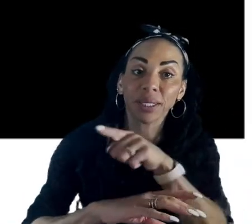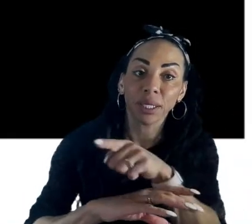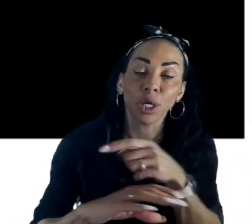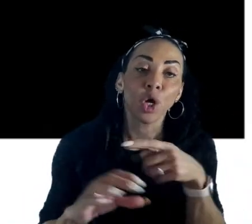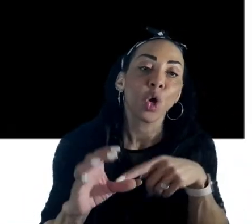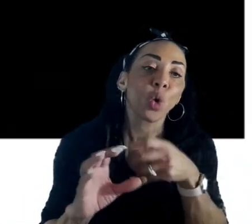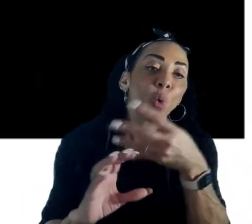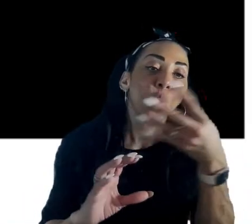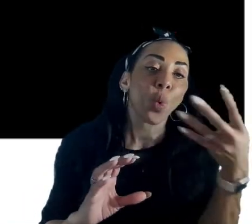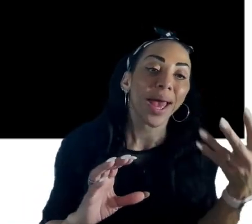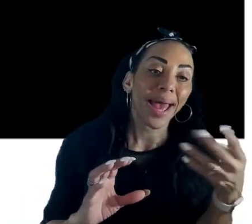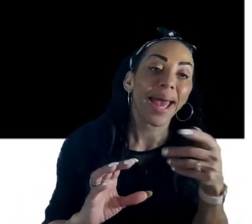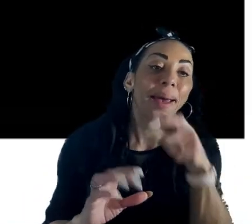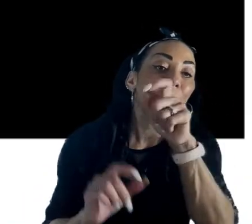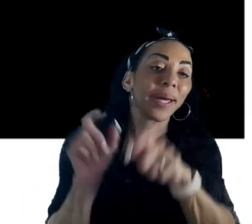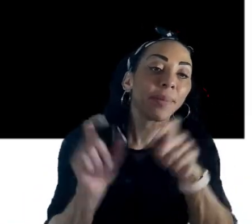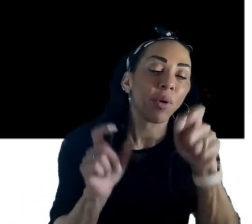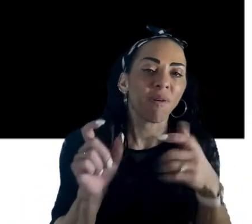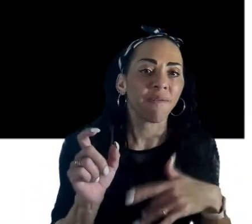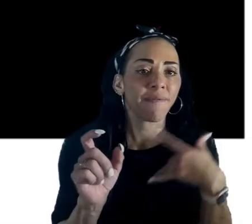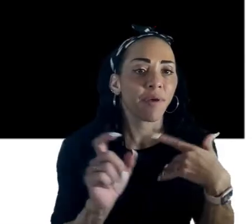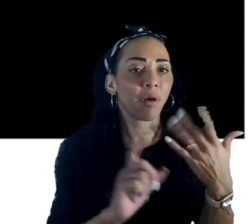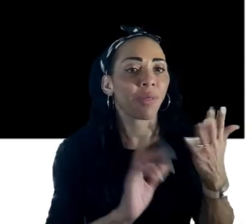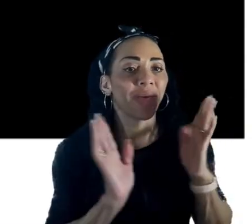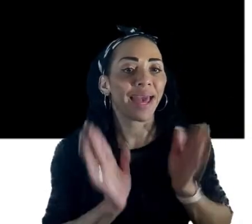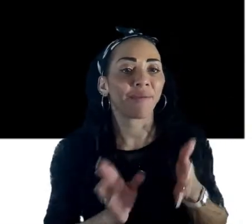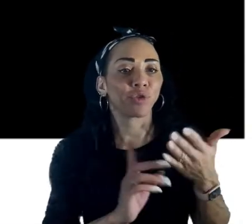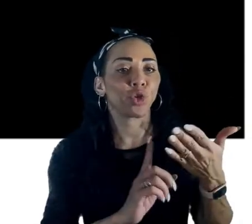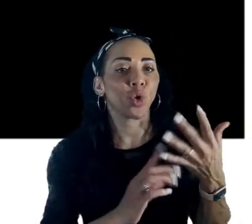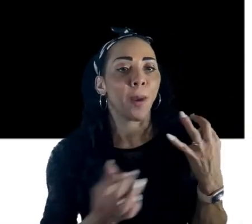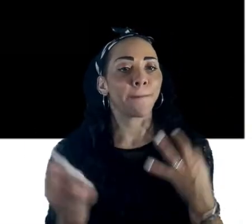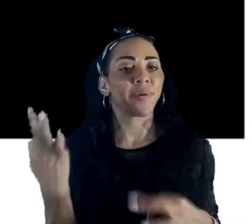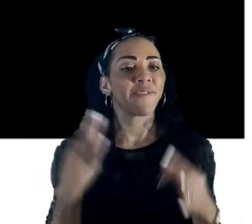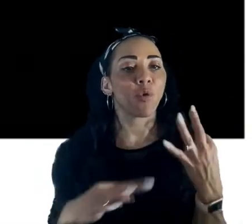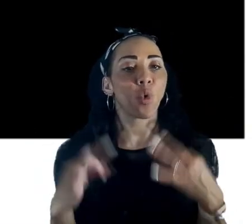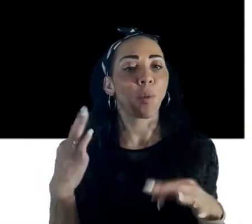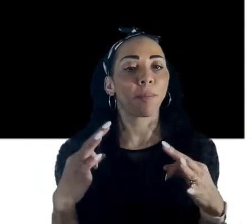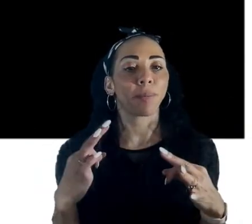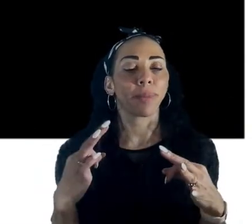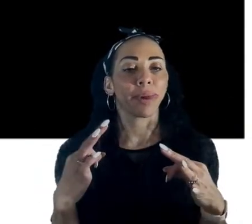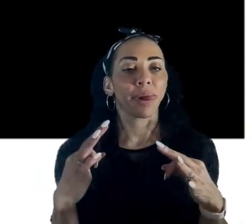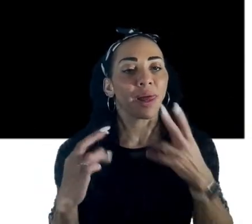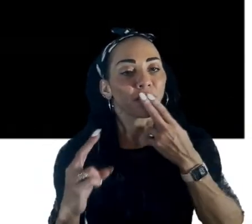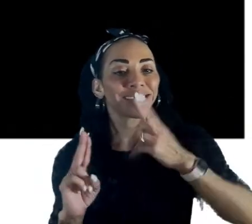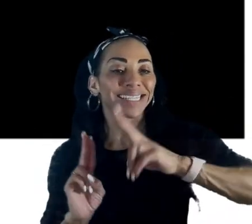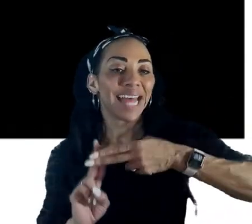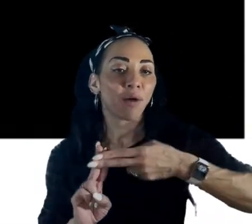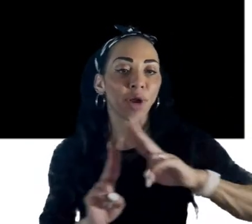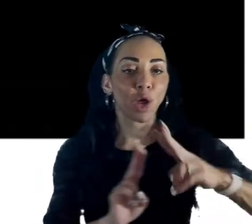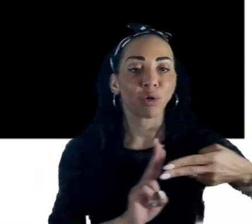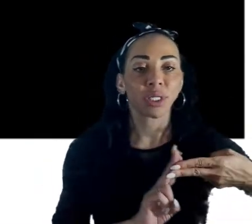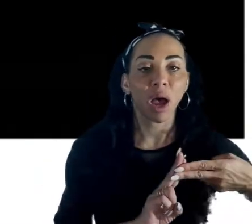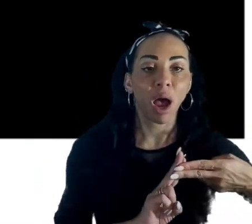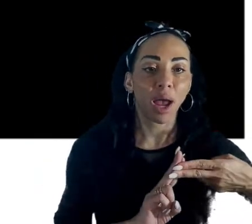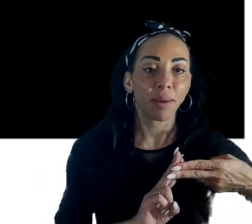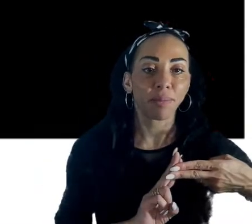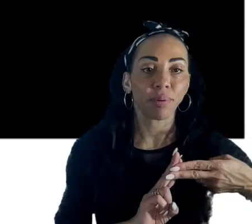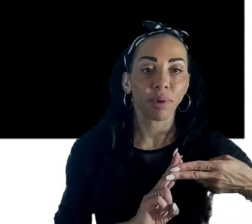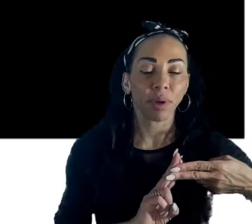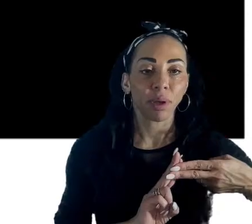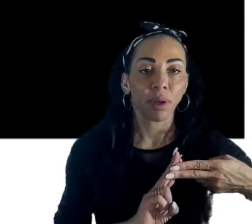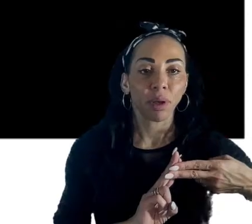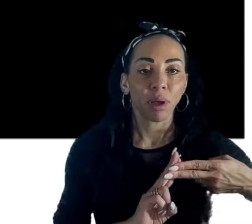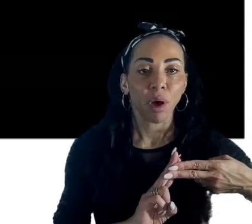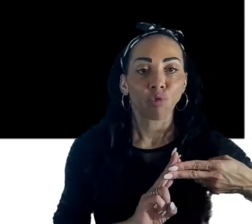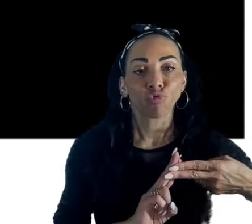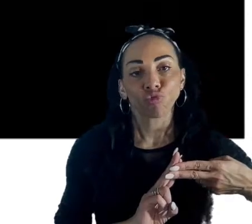to perform in more masculine or feminine roles just to satisfy a partner. Half